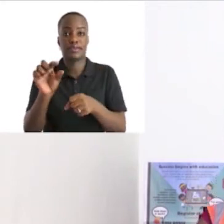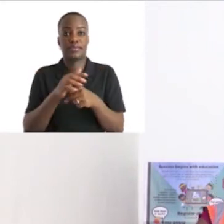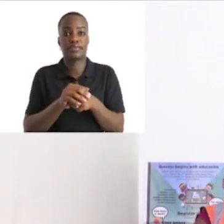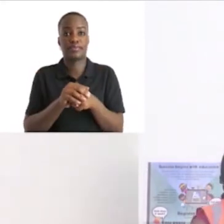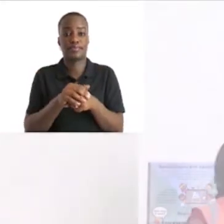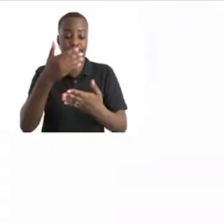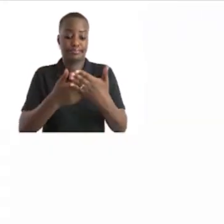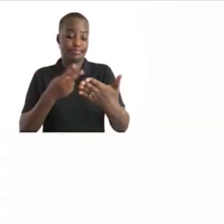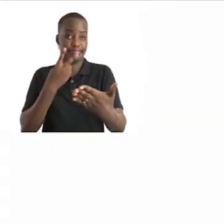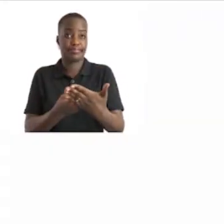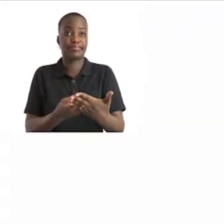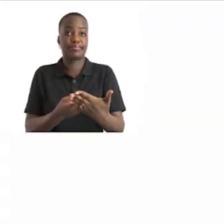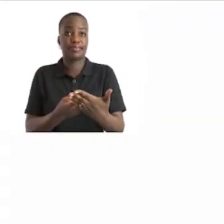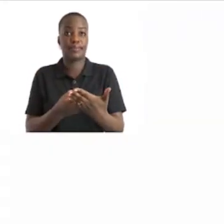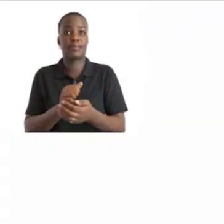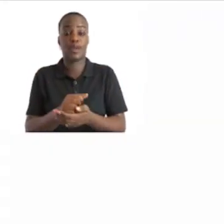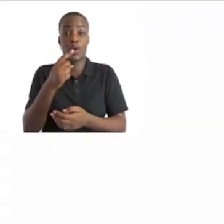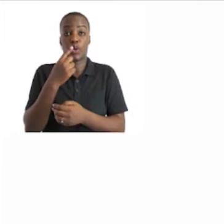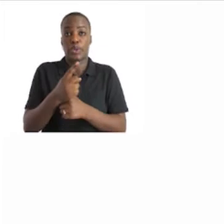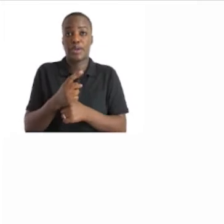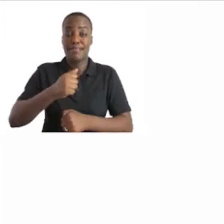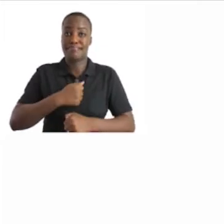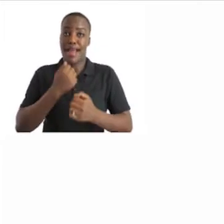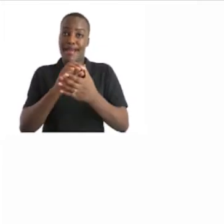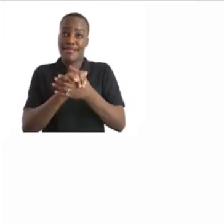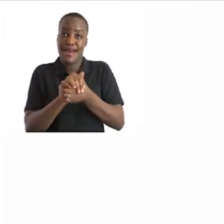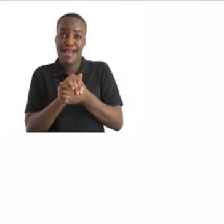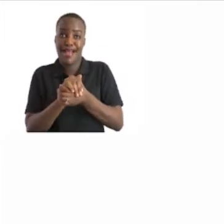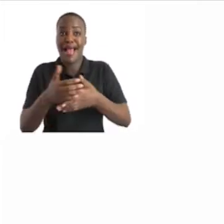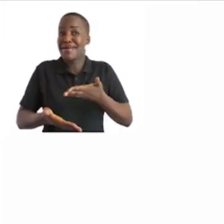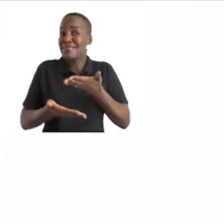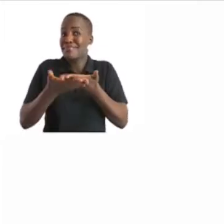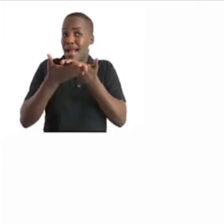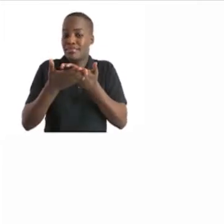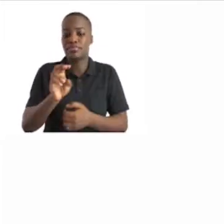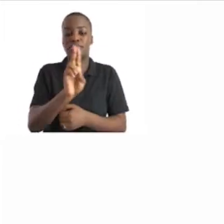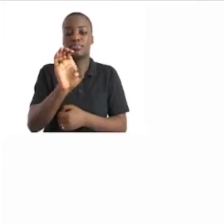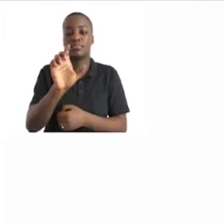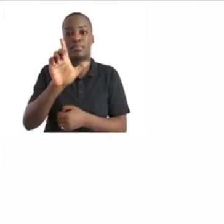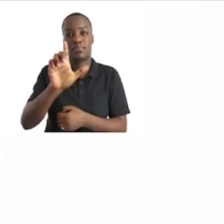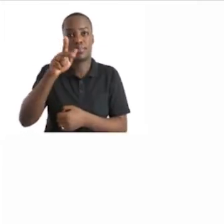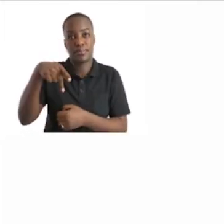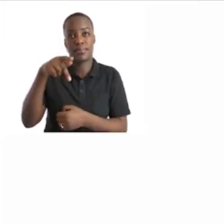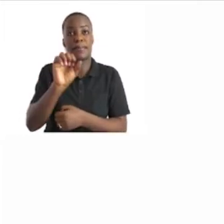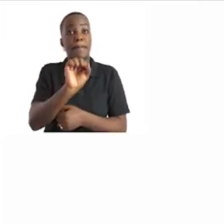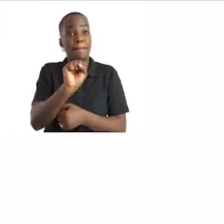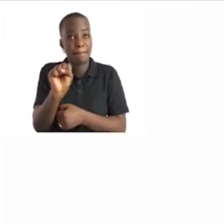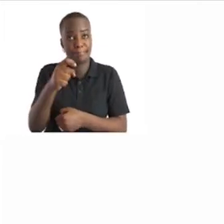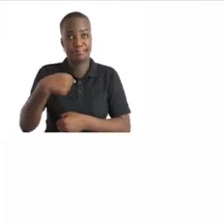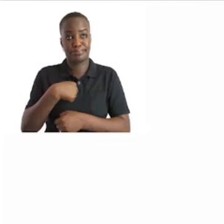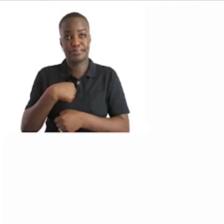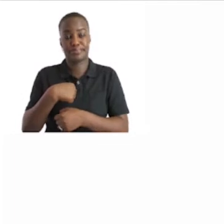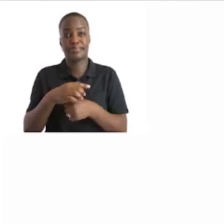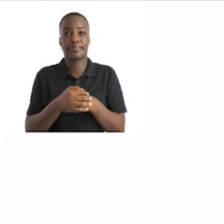your paper. You're going to say, my friend helps me. I want you to